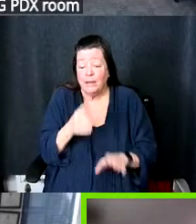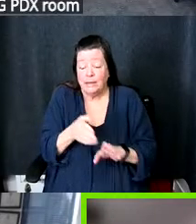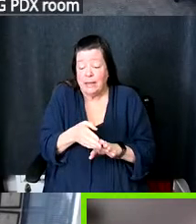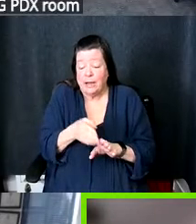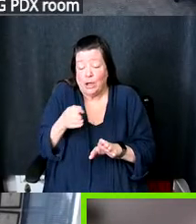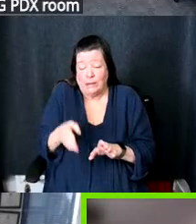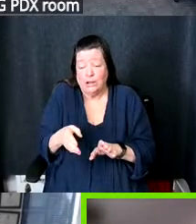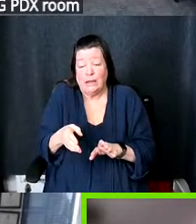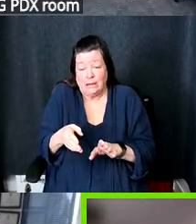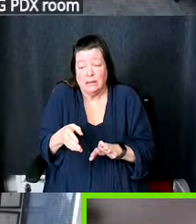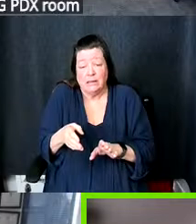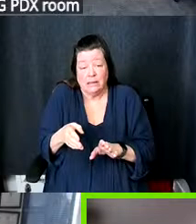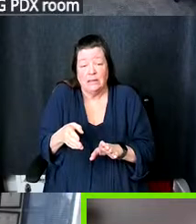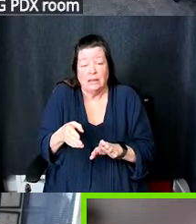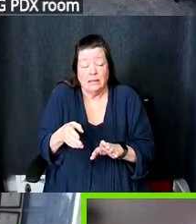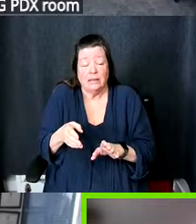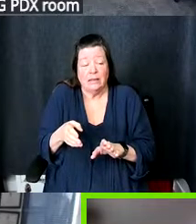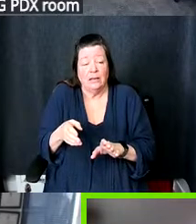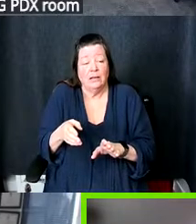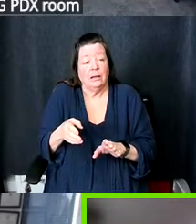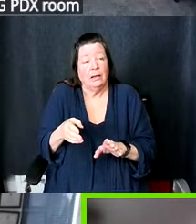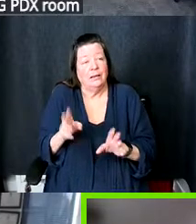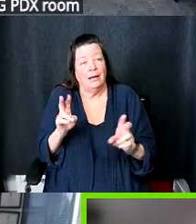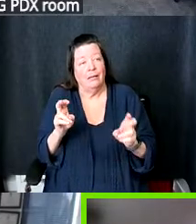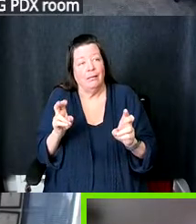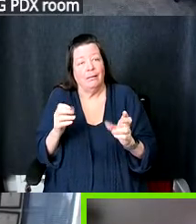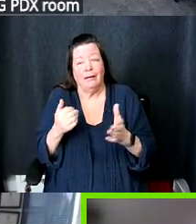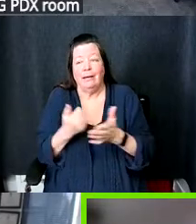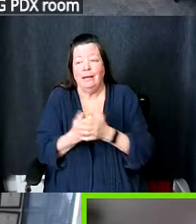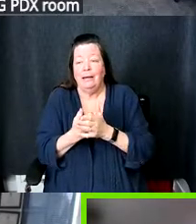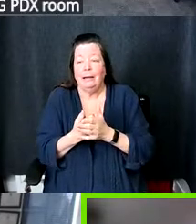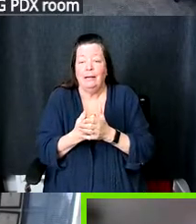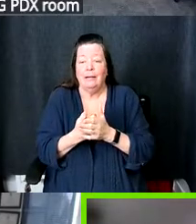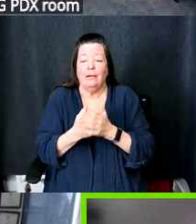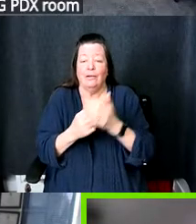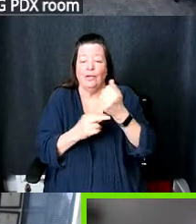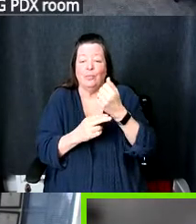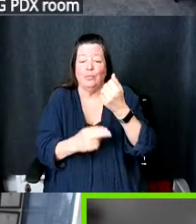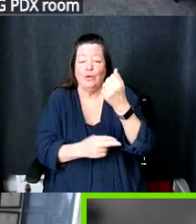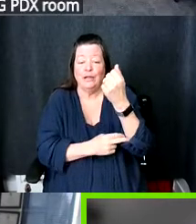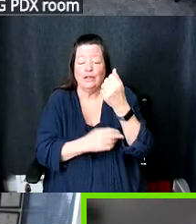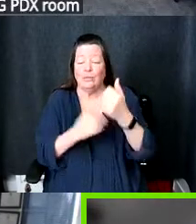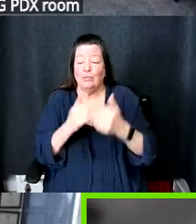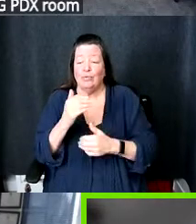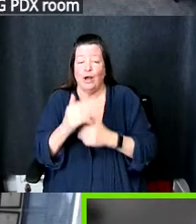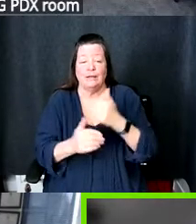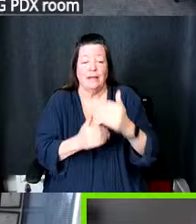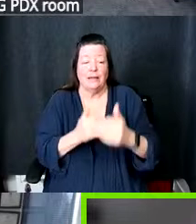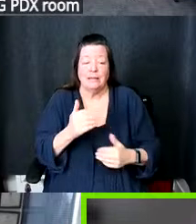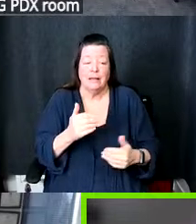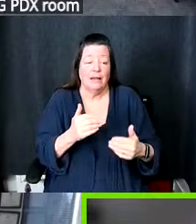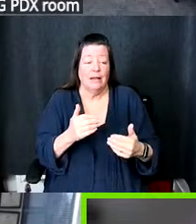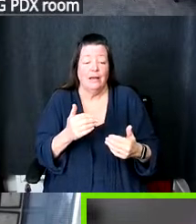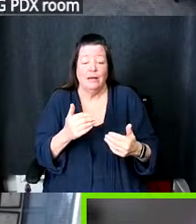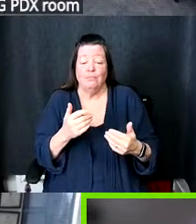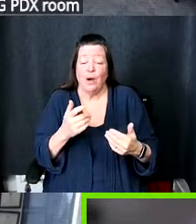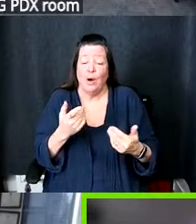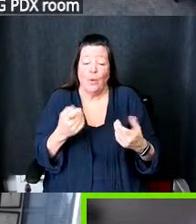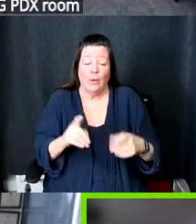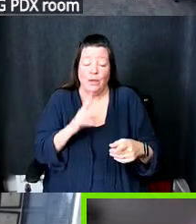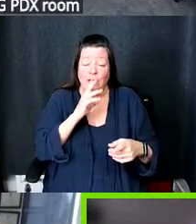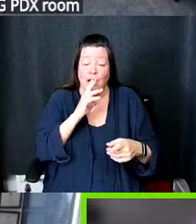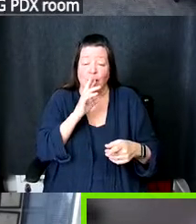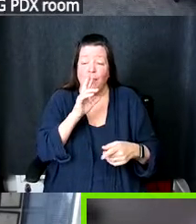that are near the bridge process. But when we start talking about repurposing